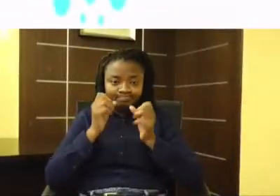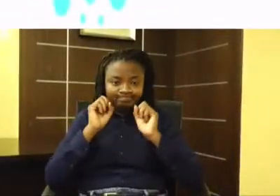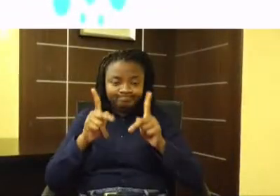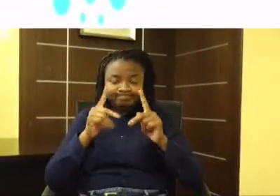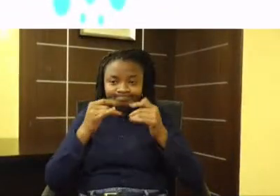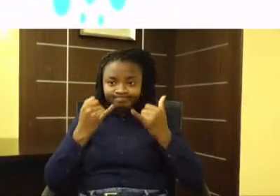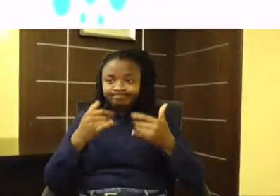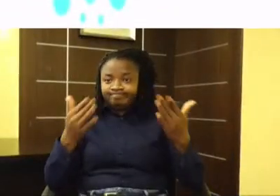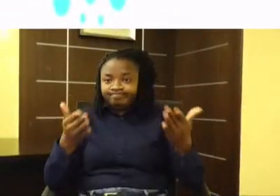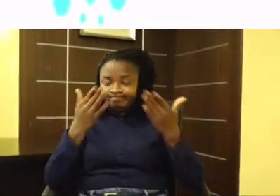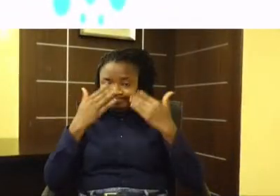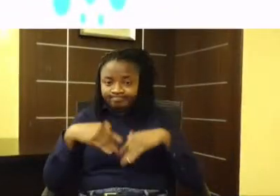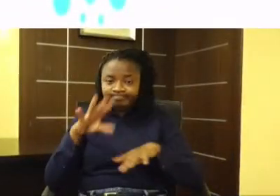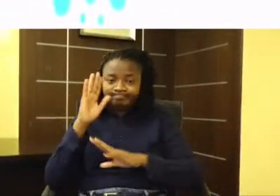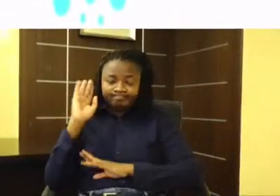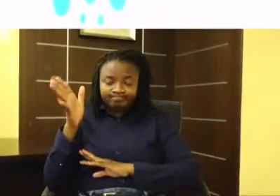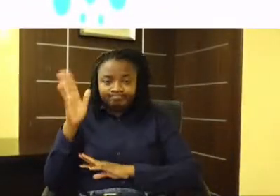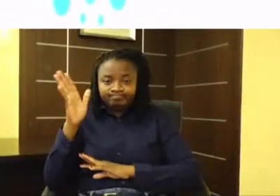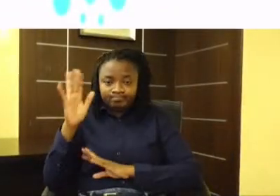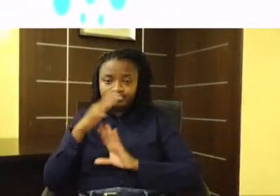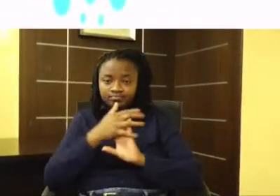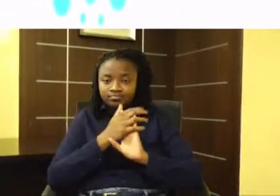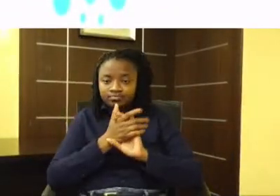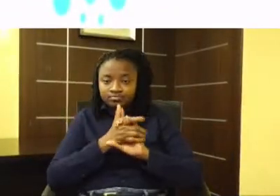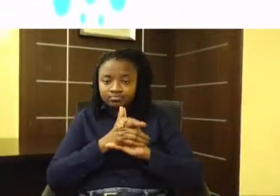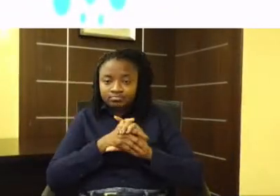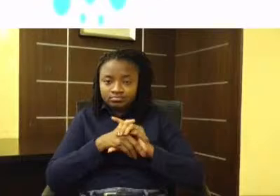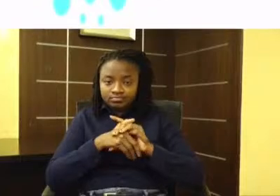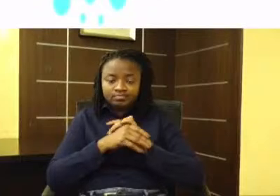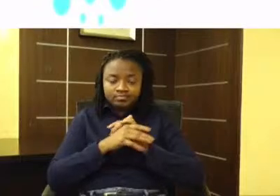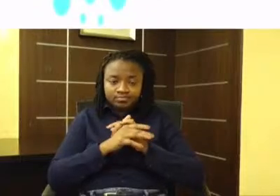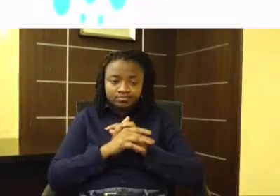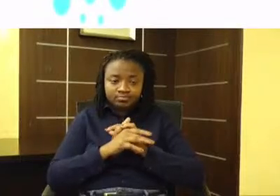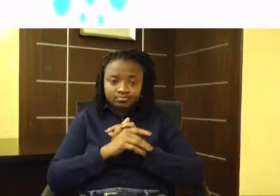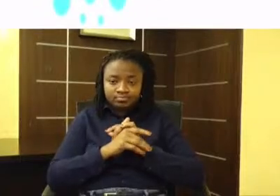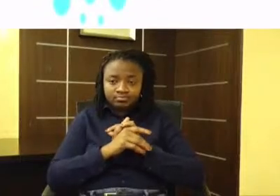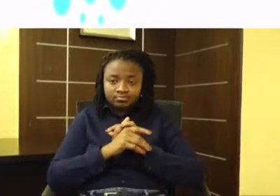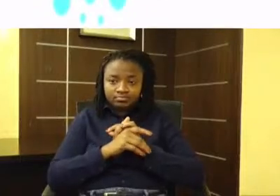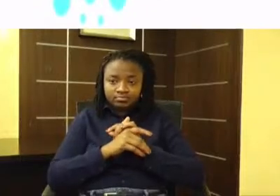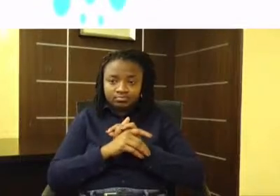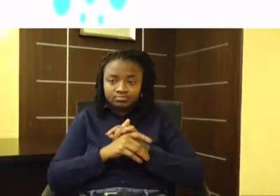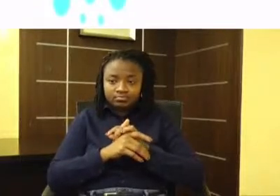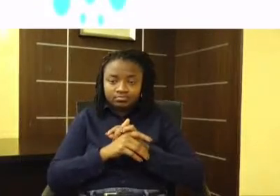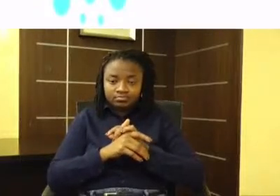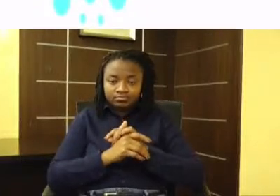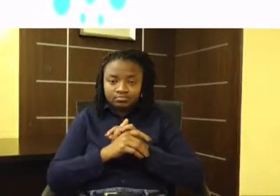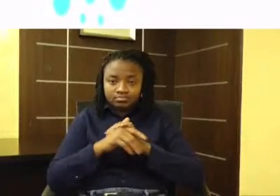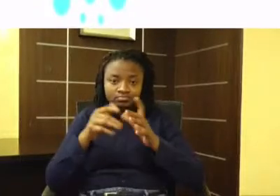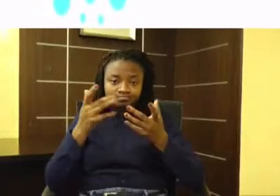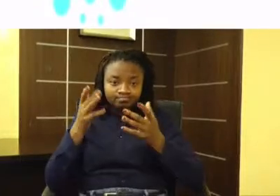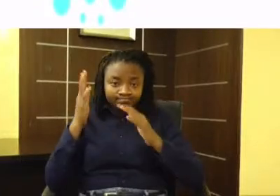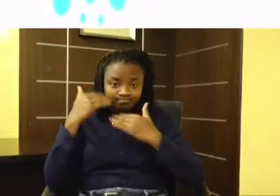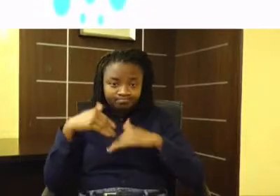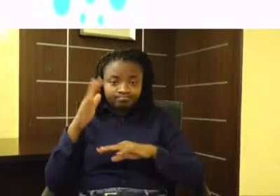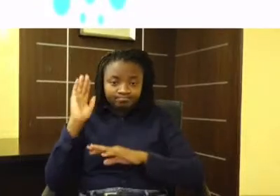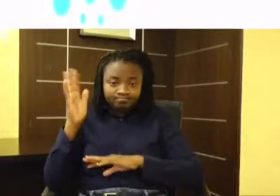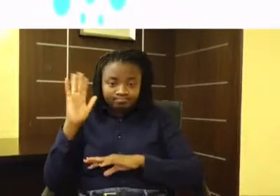was after the next presenter or after now? Yes, after the next presenter, I will be here to take any other questions,